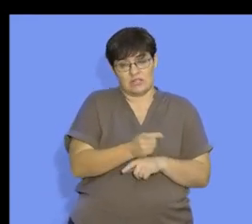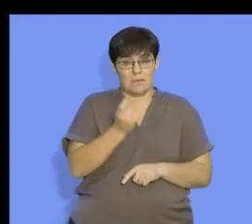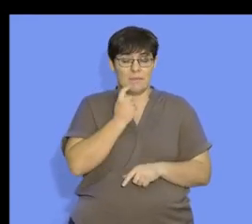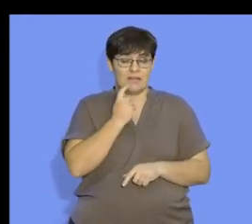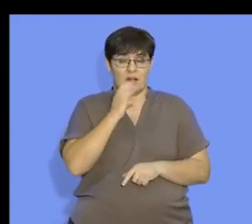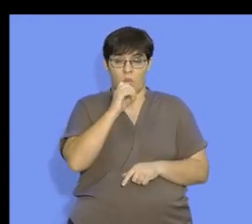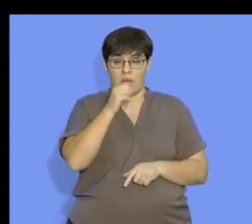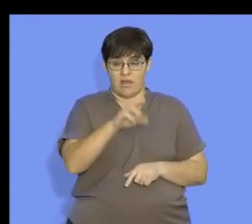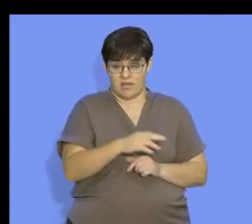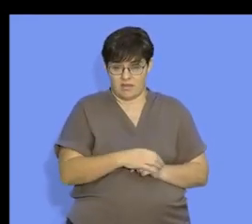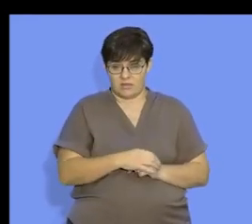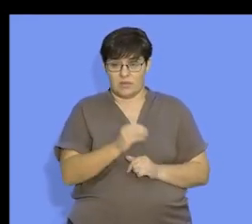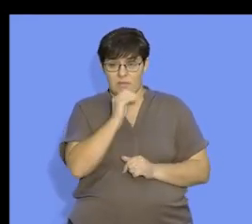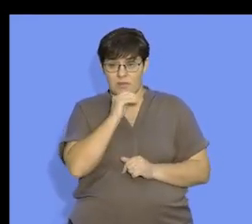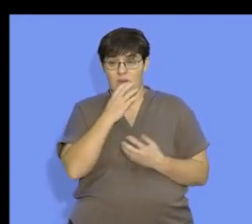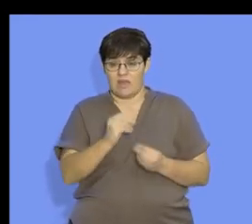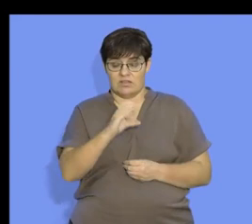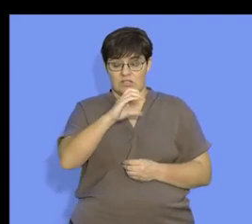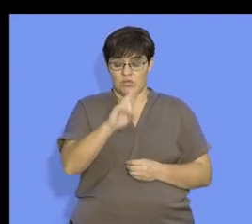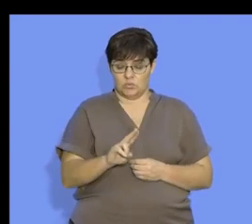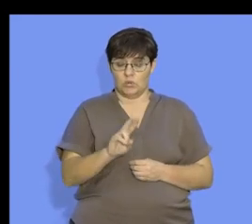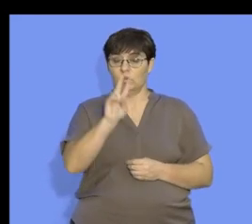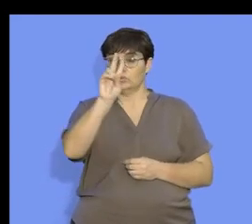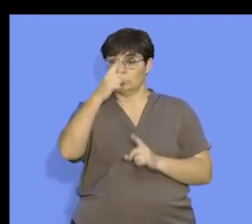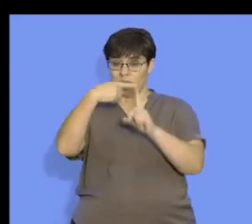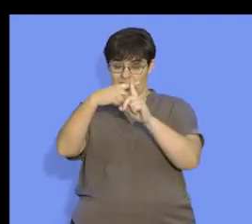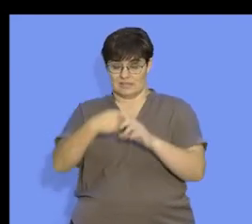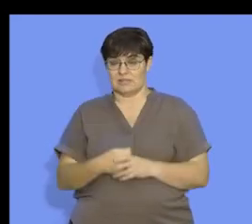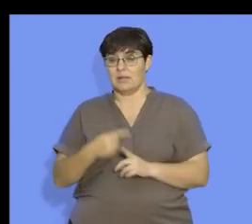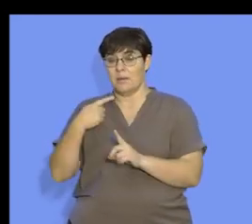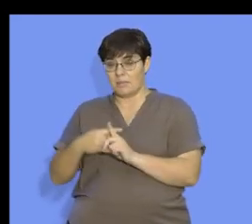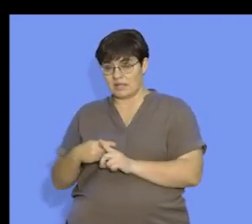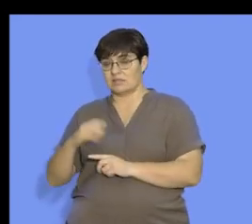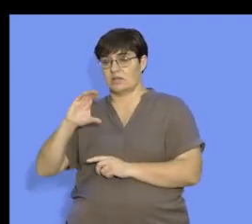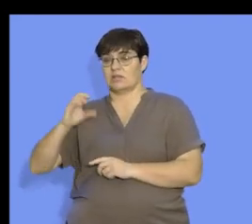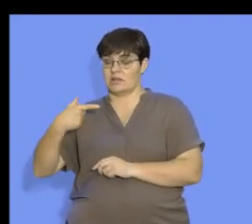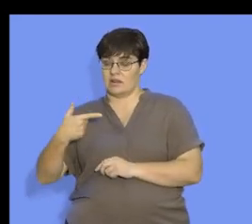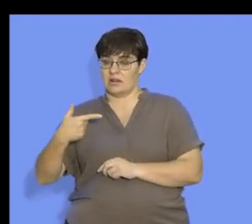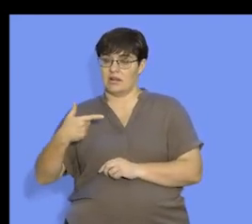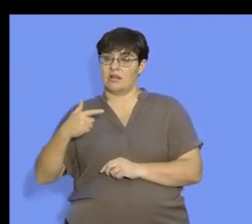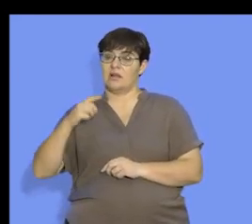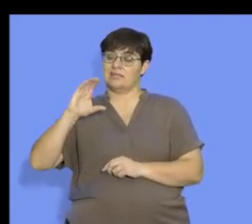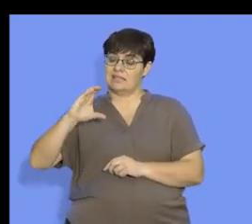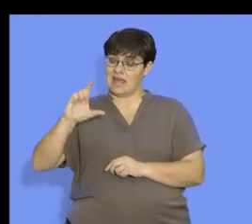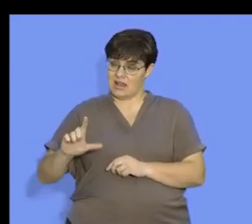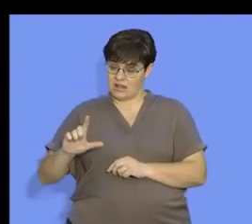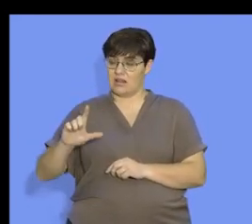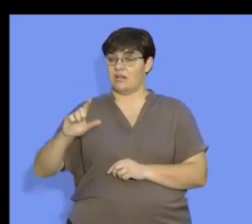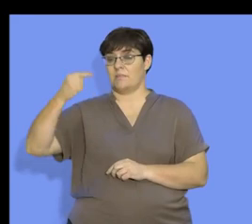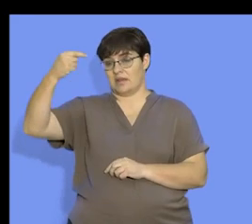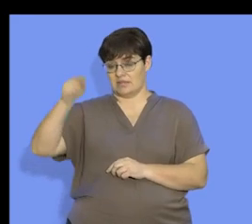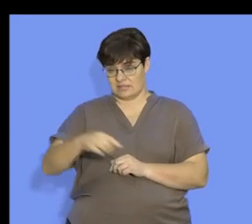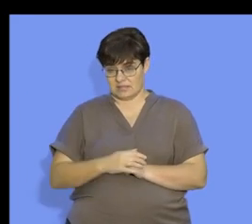of this transition metal copper. It means we've got copper 2 plus, and then also we've got the chloride, which is the halide,